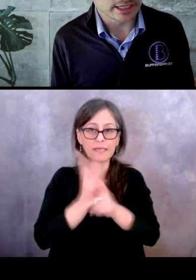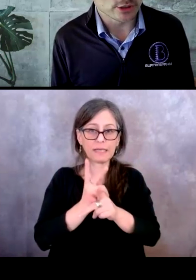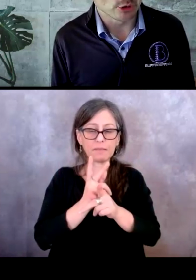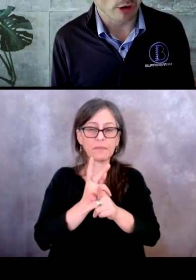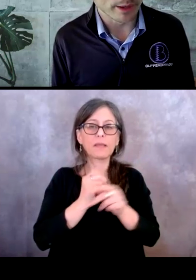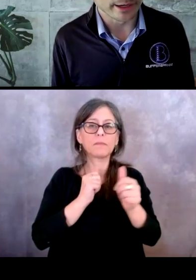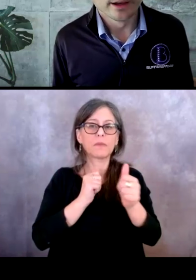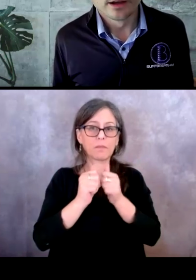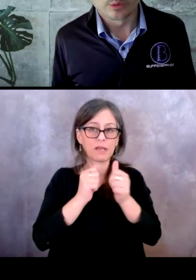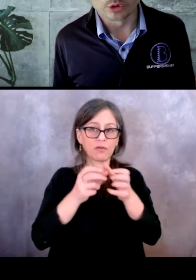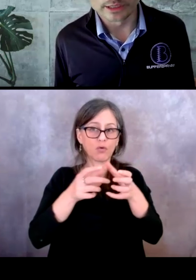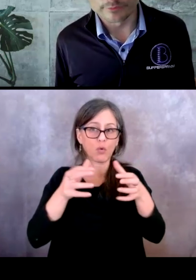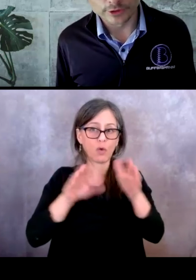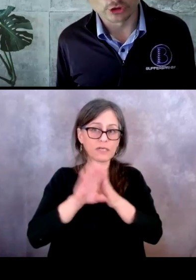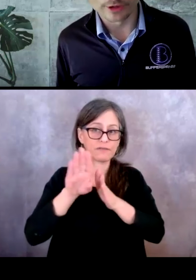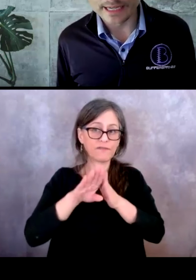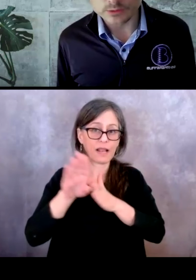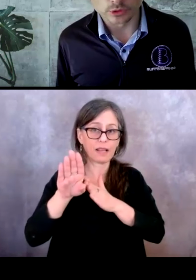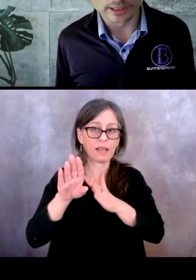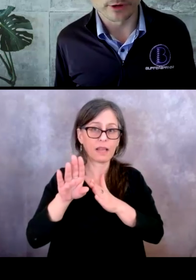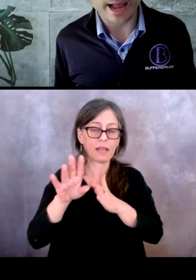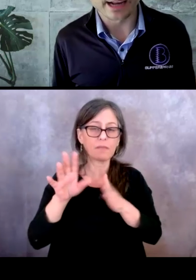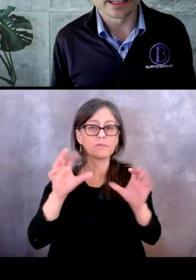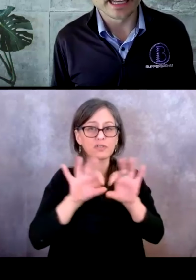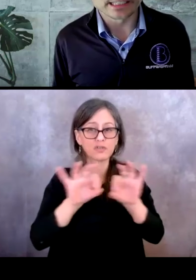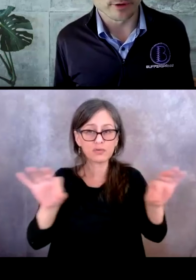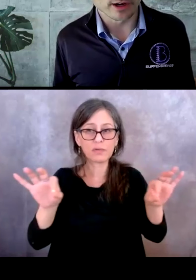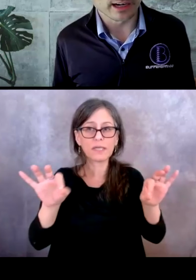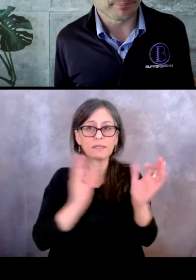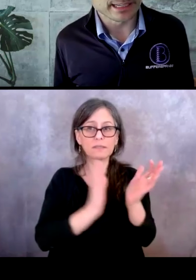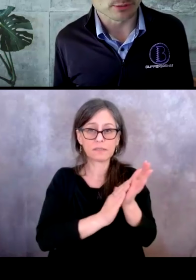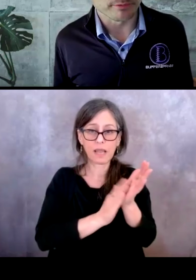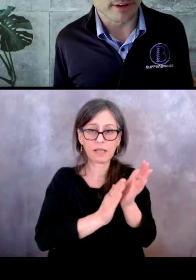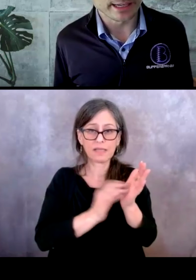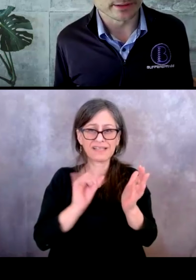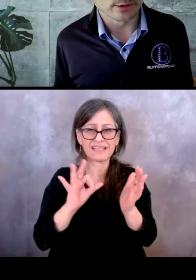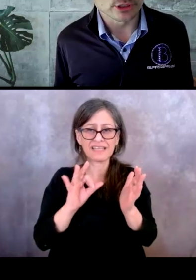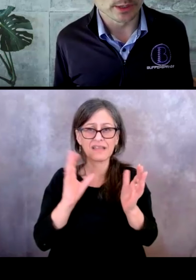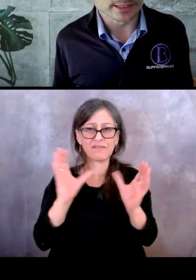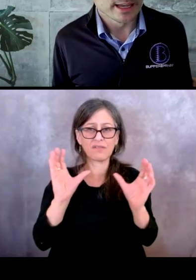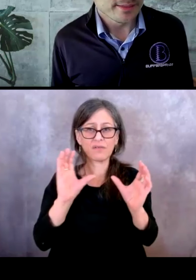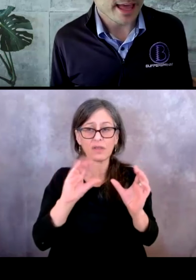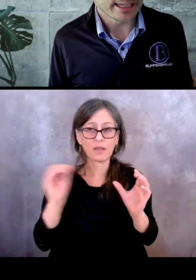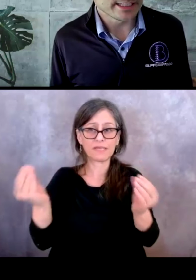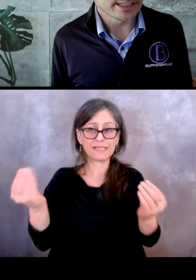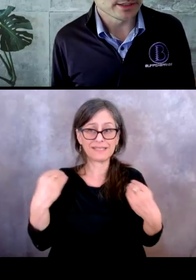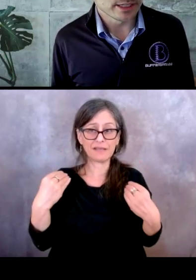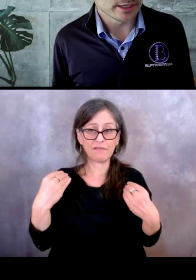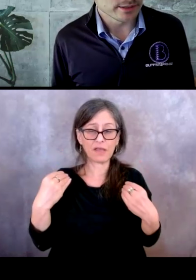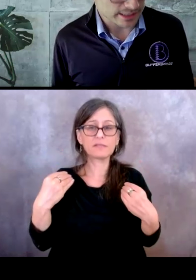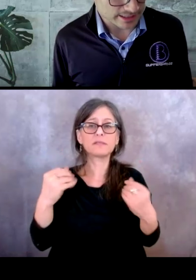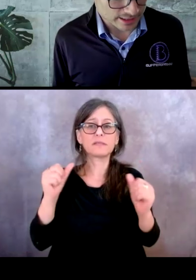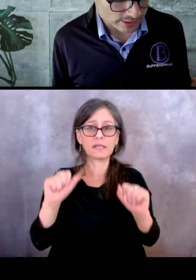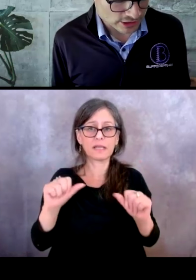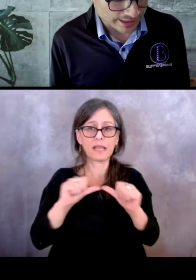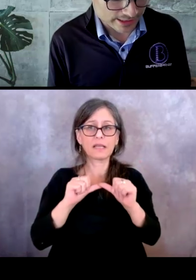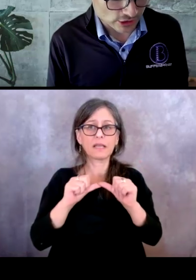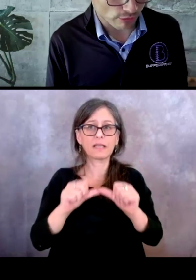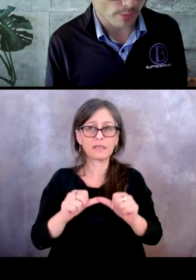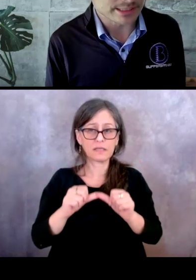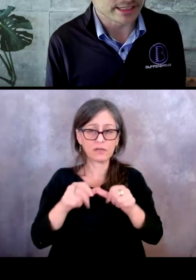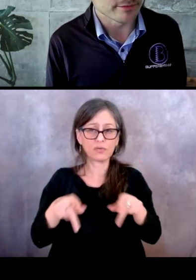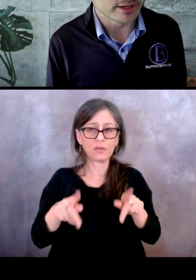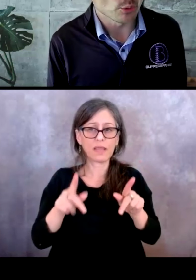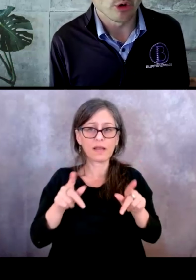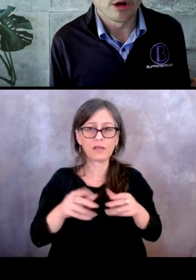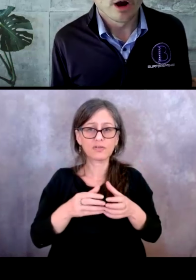to continue growing? We're looking for degrees, we're looking for accolades, and if our companies are providing those to us, that continues to let us